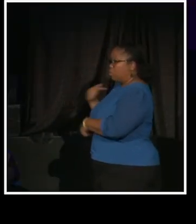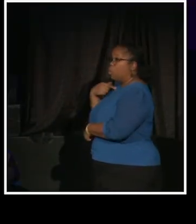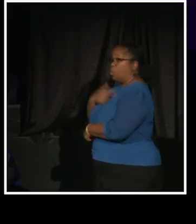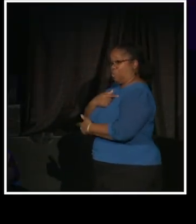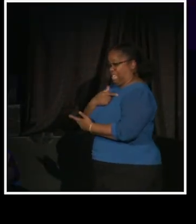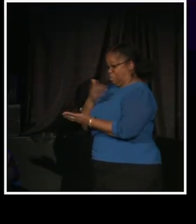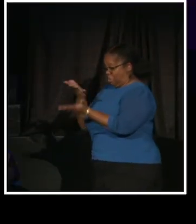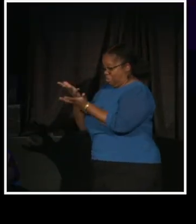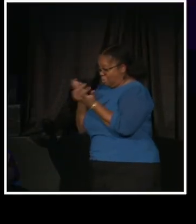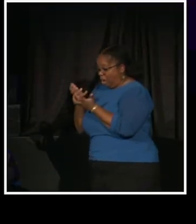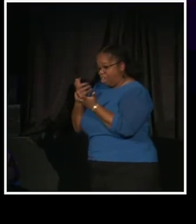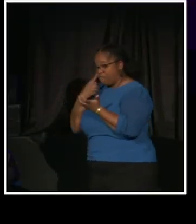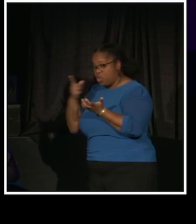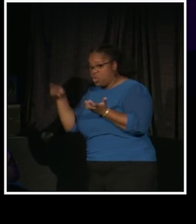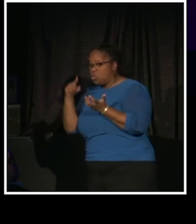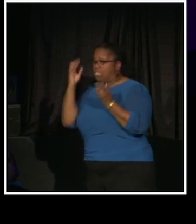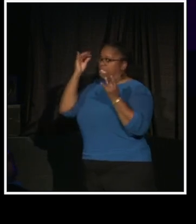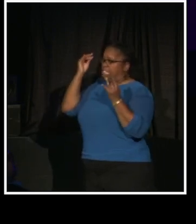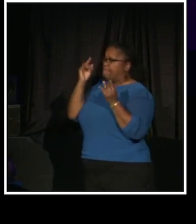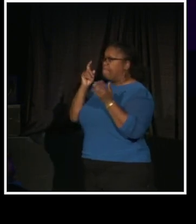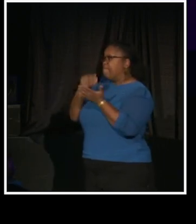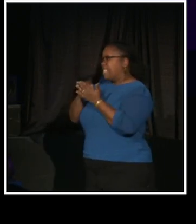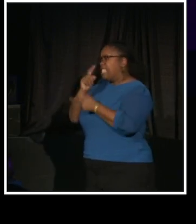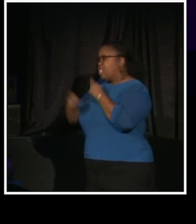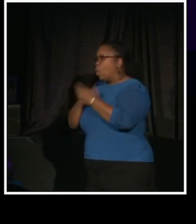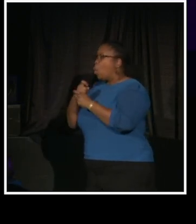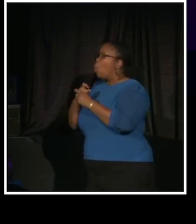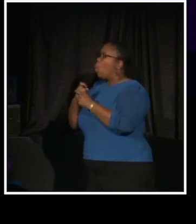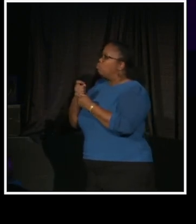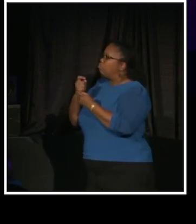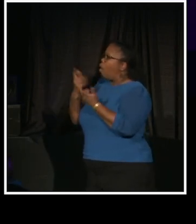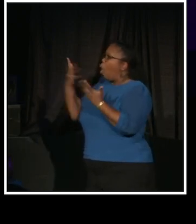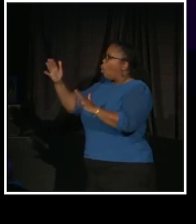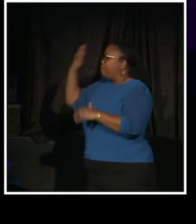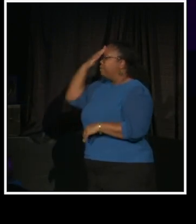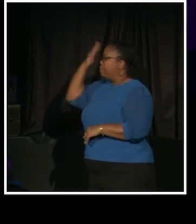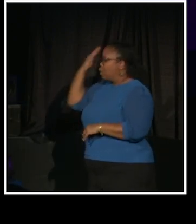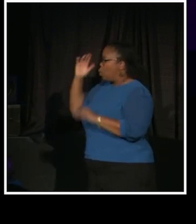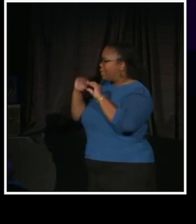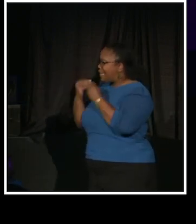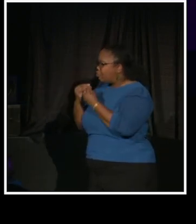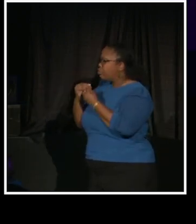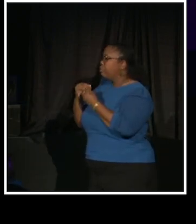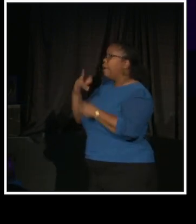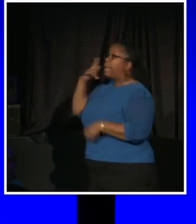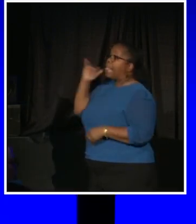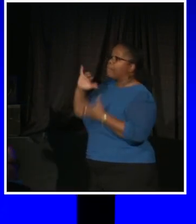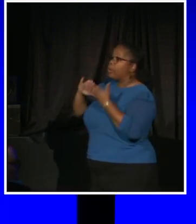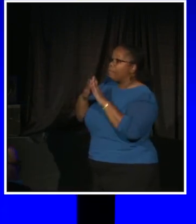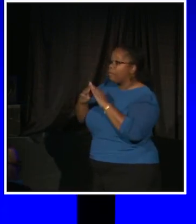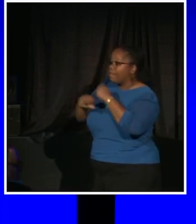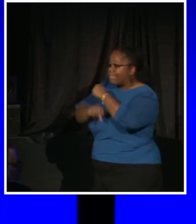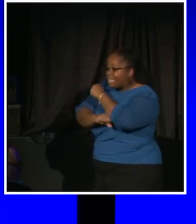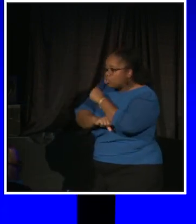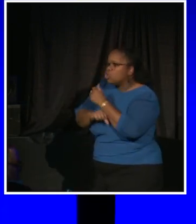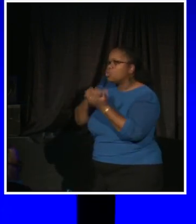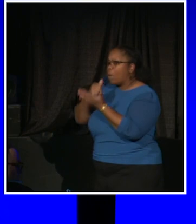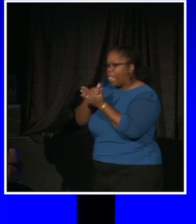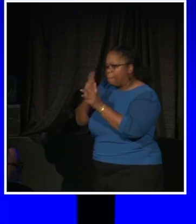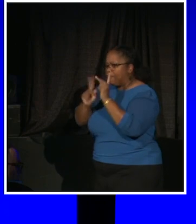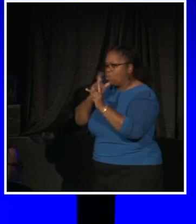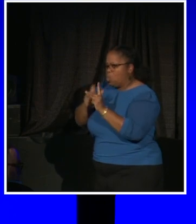a donation to known and well-trusted organizations like the California Community Foundation to aid wildfire